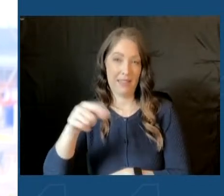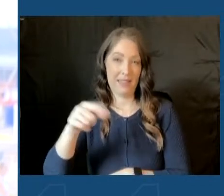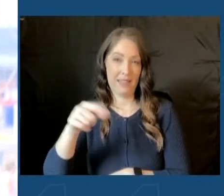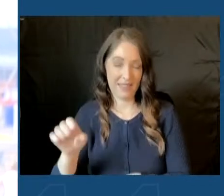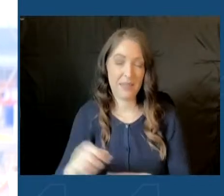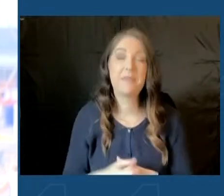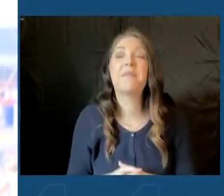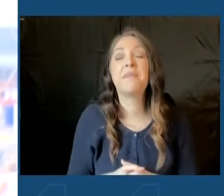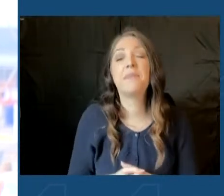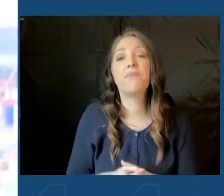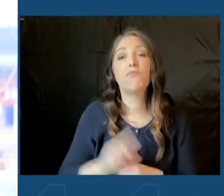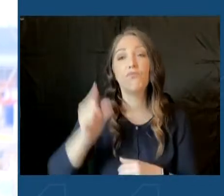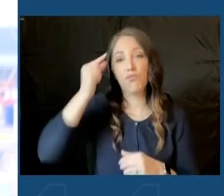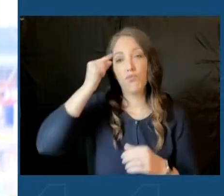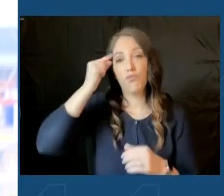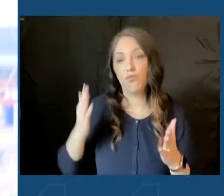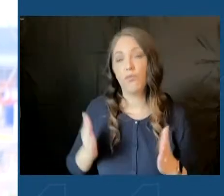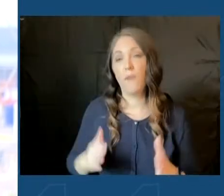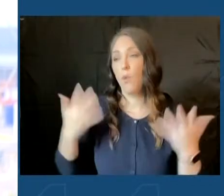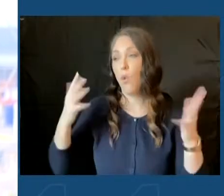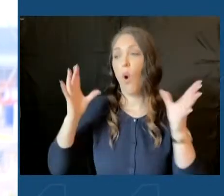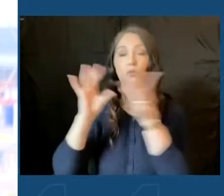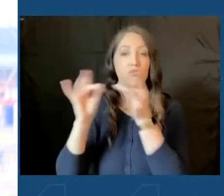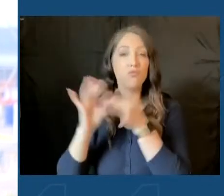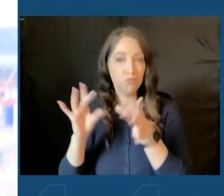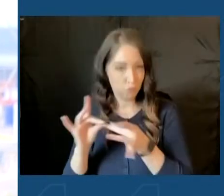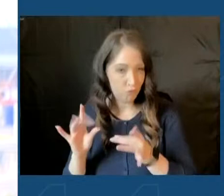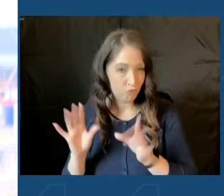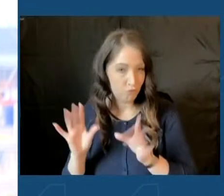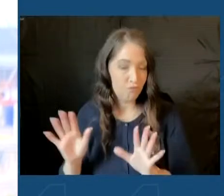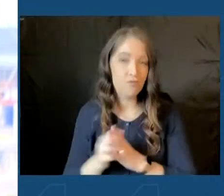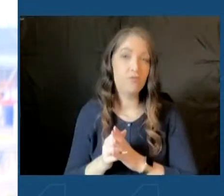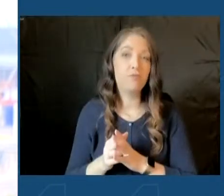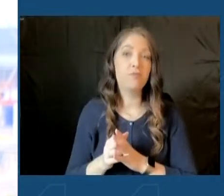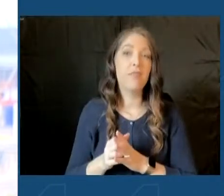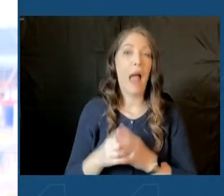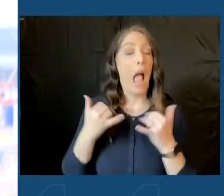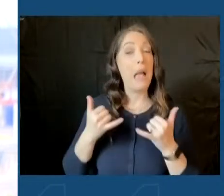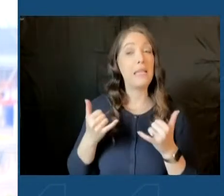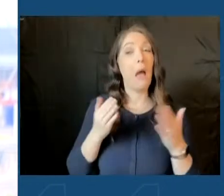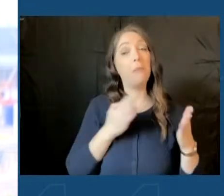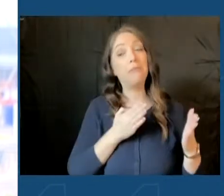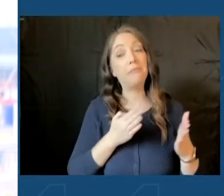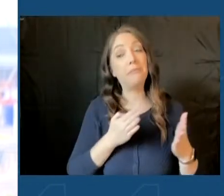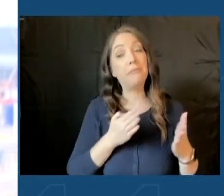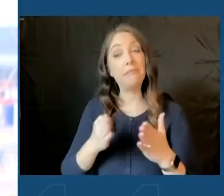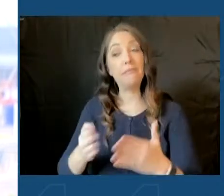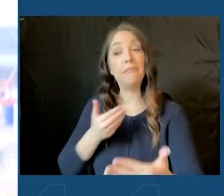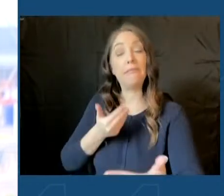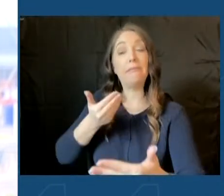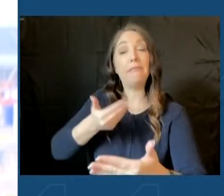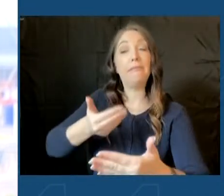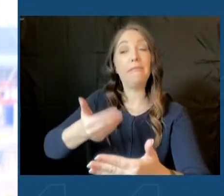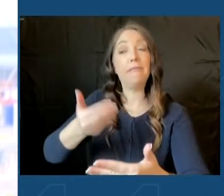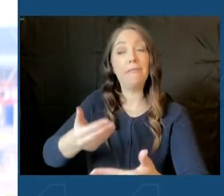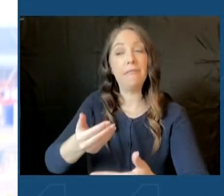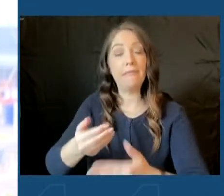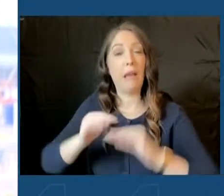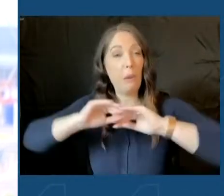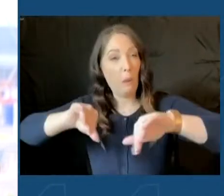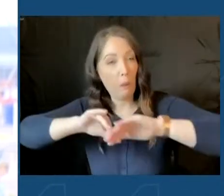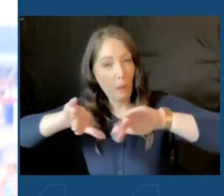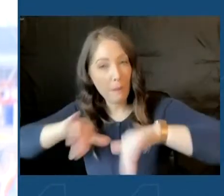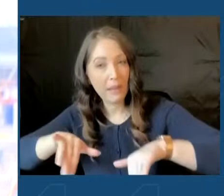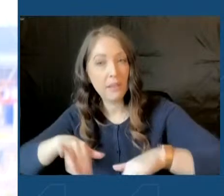obviously, we're on the path towards swimming in the lake. We are going to have a splash playground and